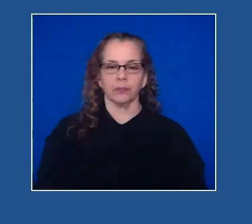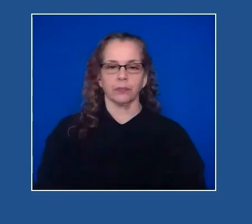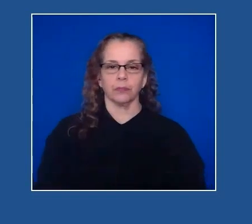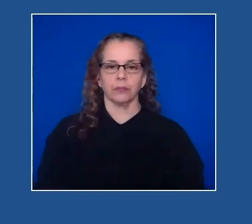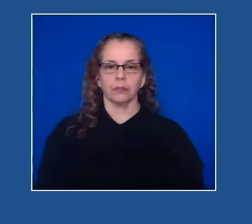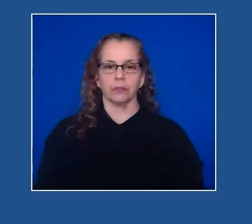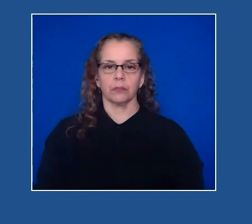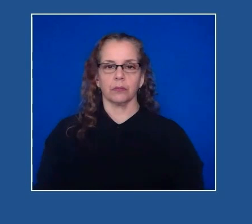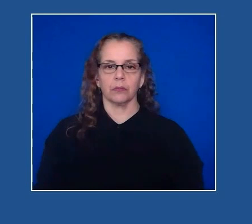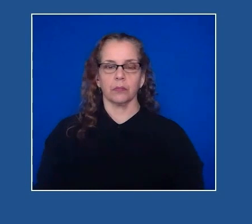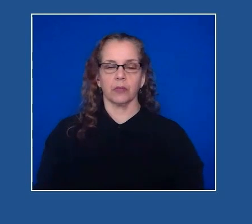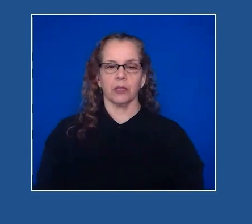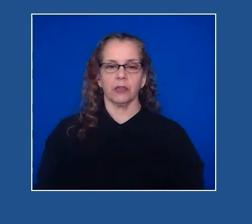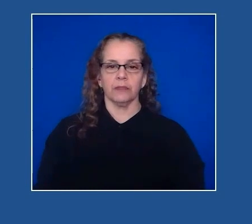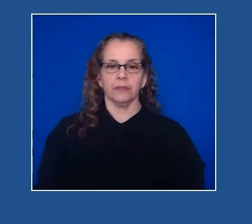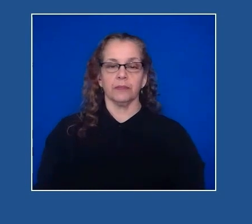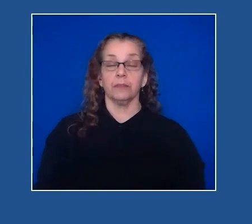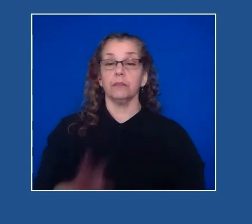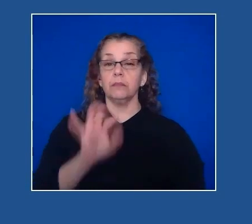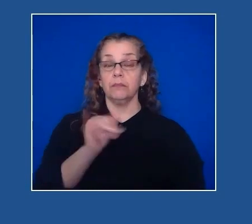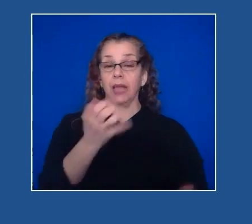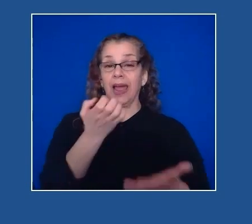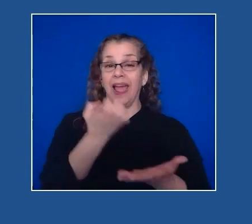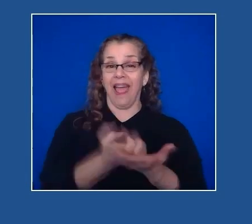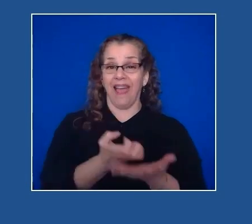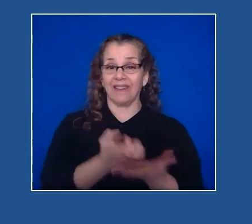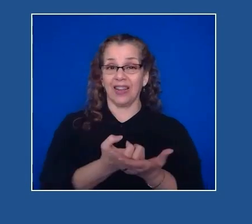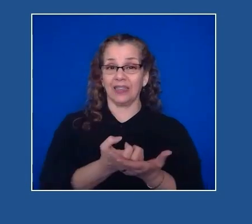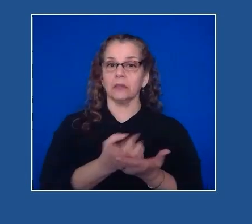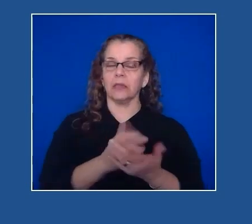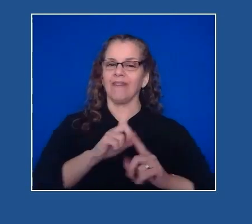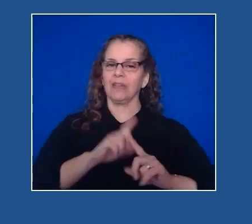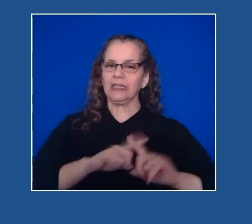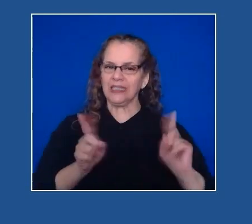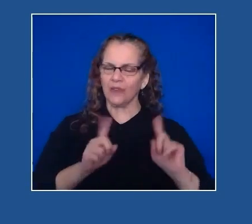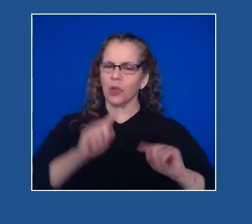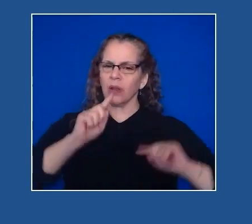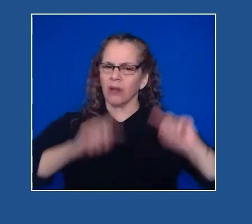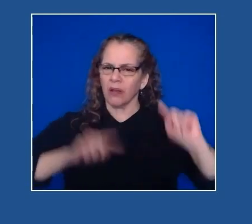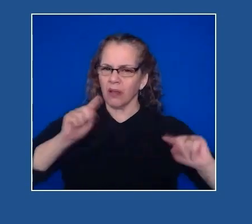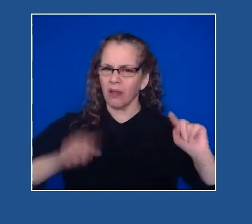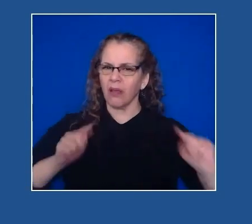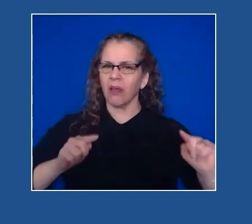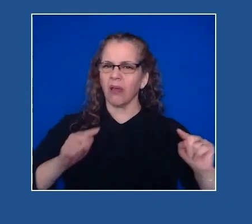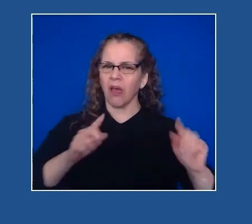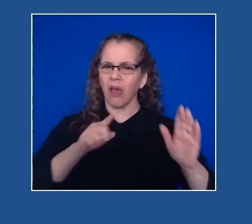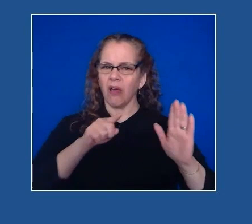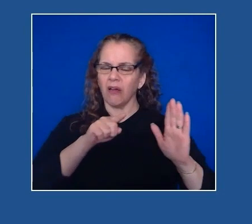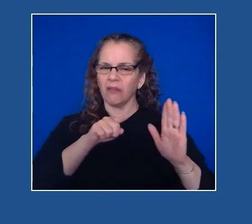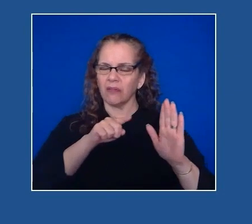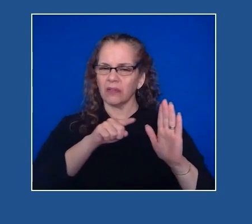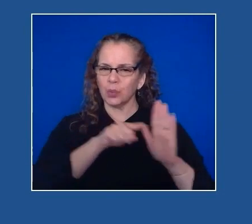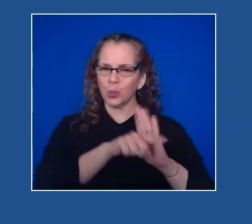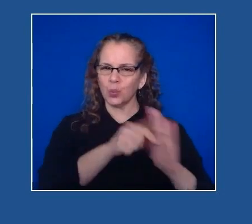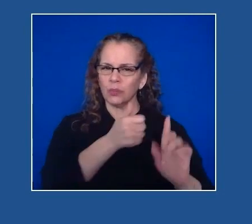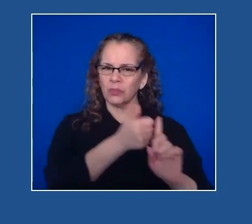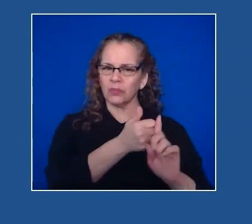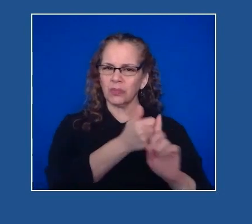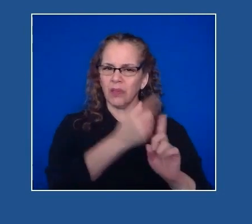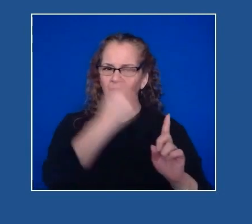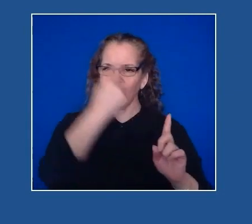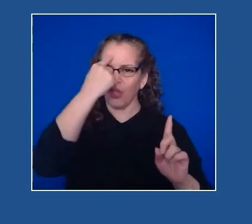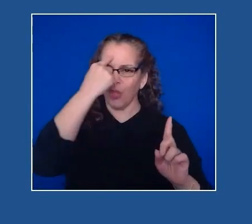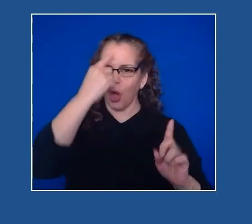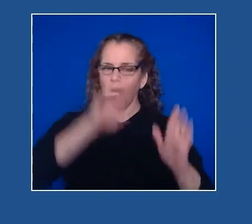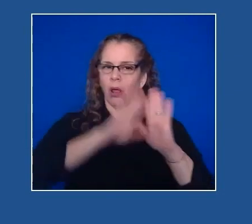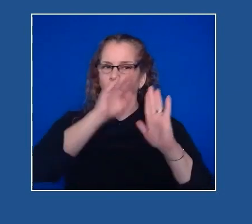So this is evidence that there's different facets of suicidal thoughts that fluctuate within individuals throughout the day that